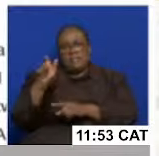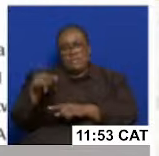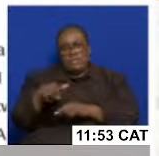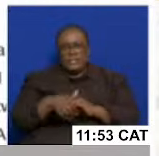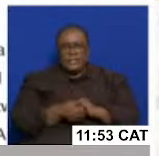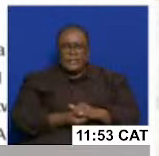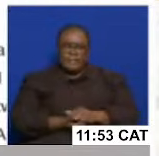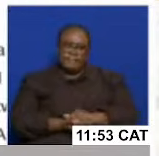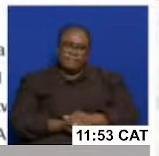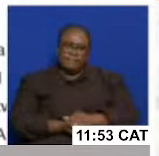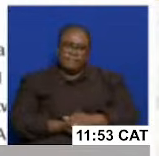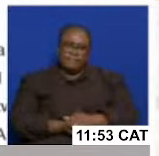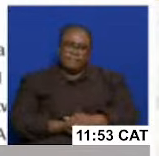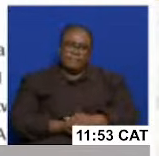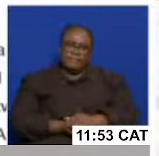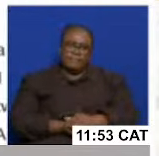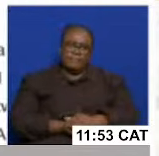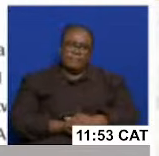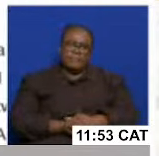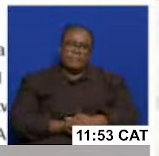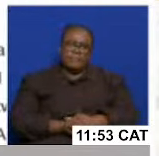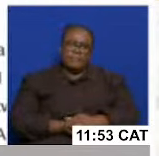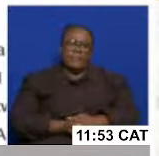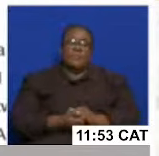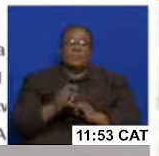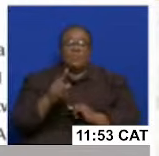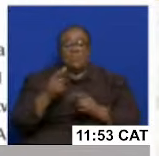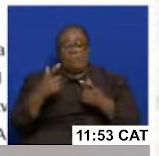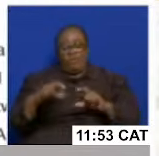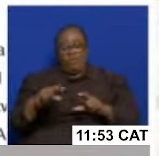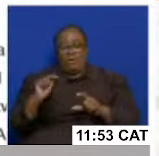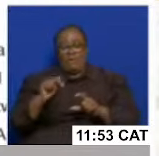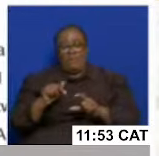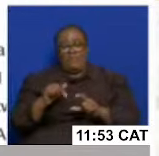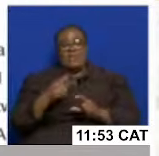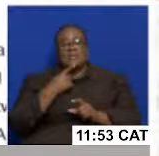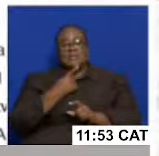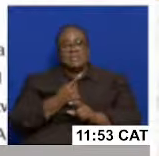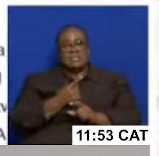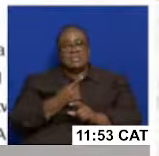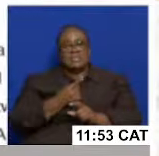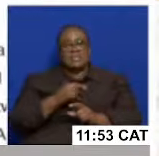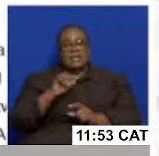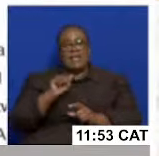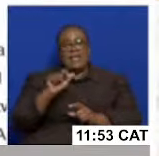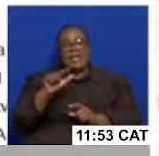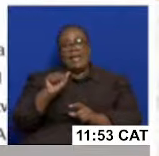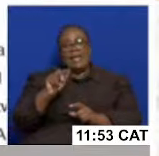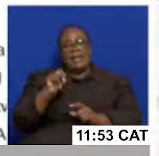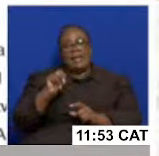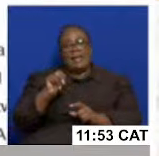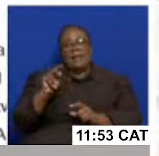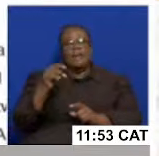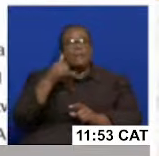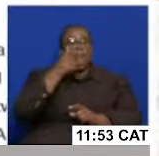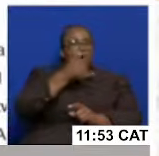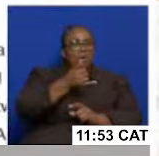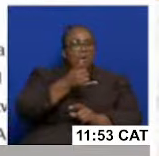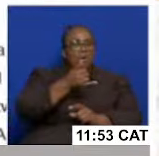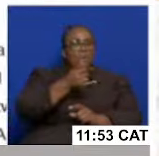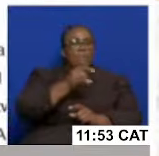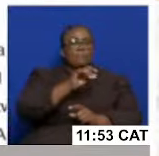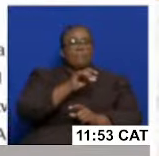The remainder of the paragraph there says, Alan Barnes called asking if I had any Sugarlight. I told him that I only have